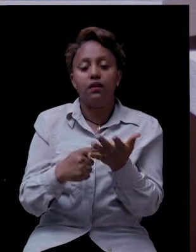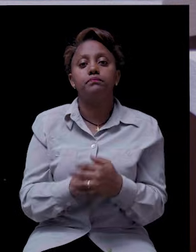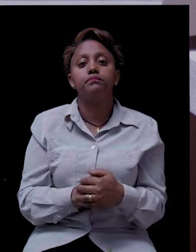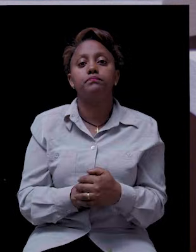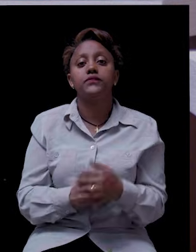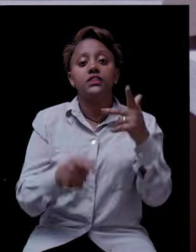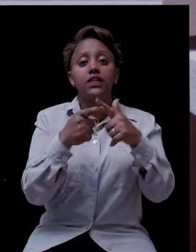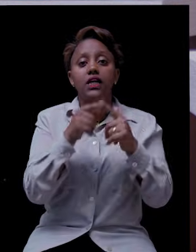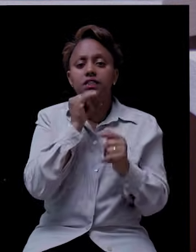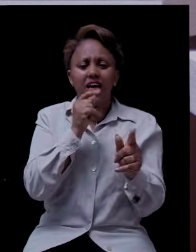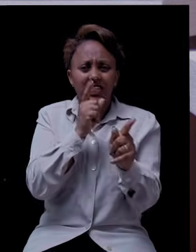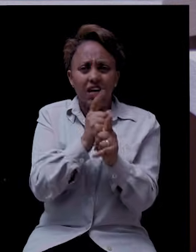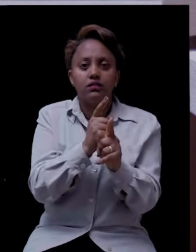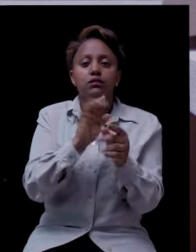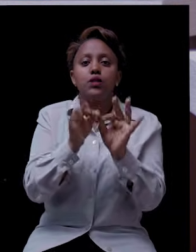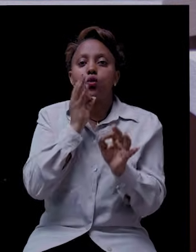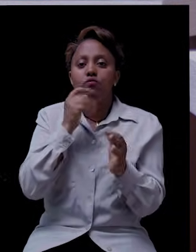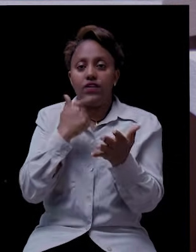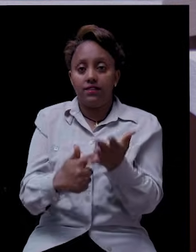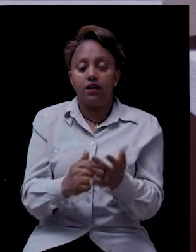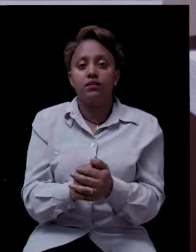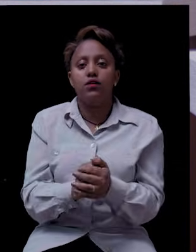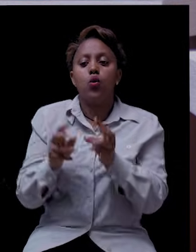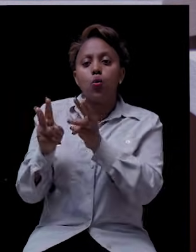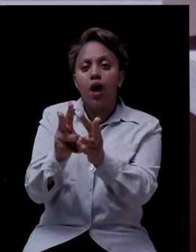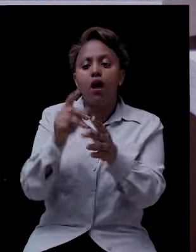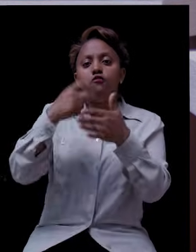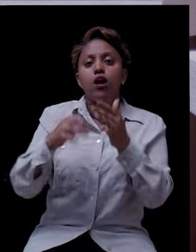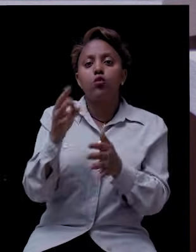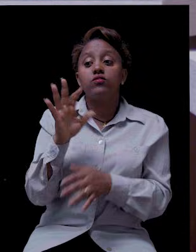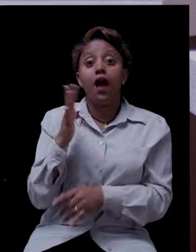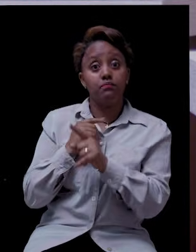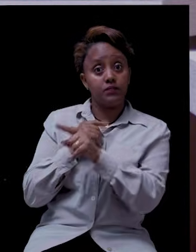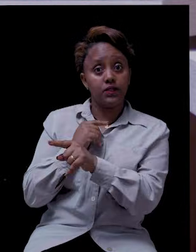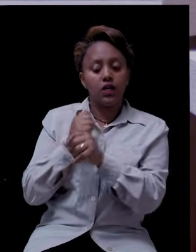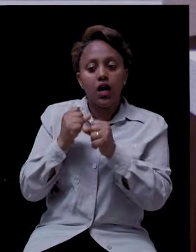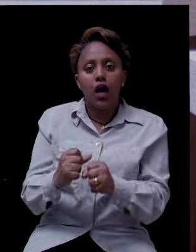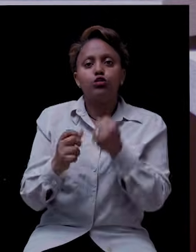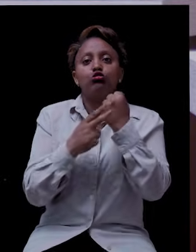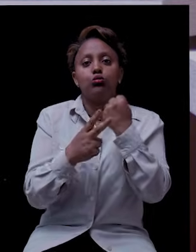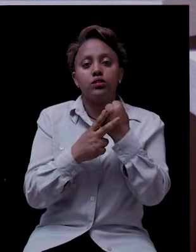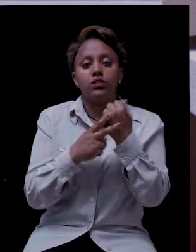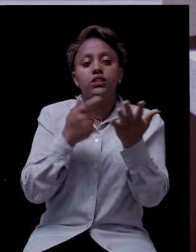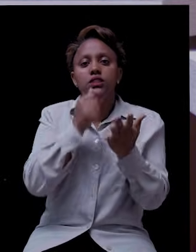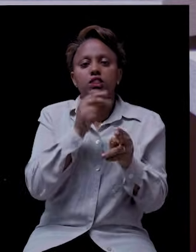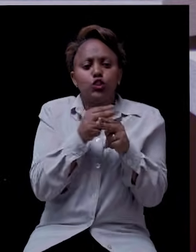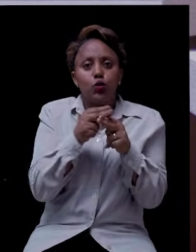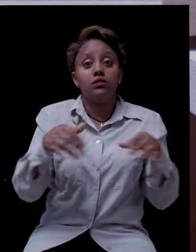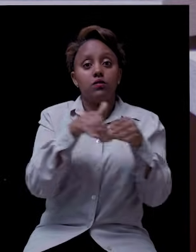exact meaning of the data. And the third one deals with the way values of that type can be stored. So